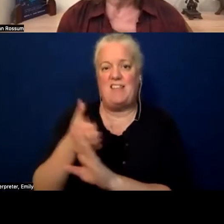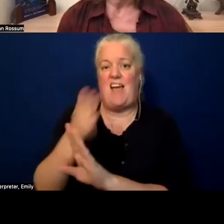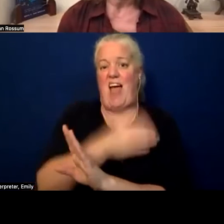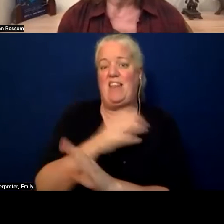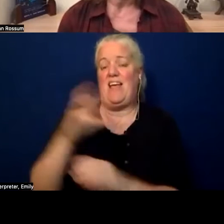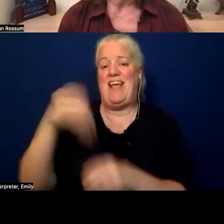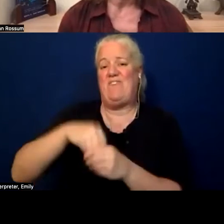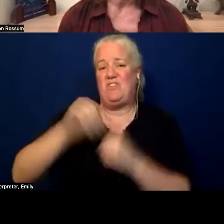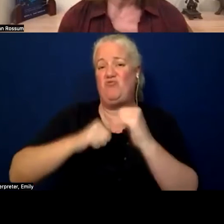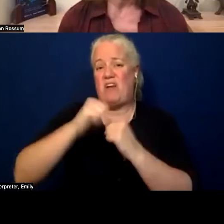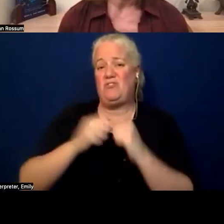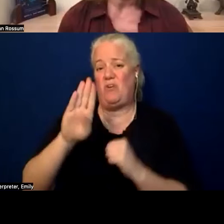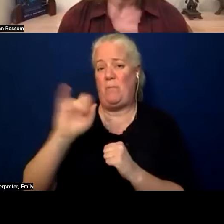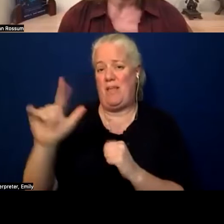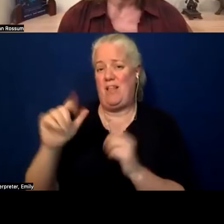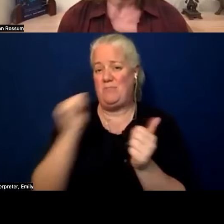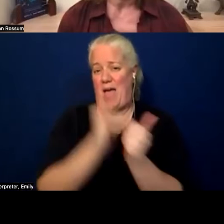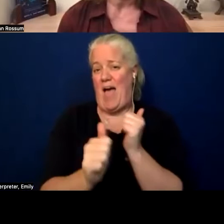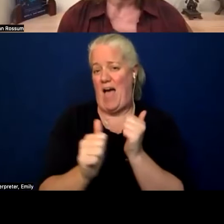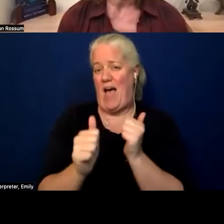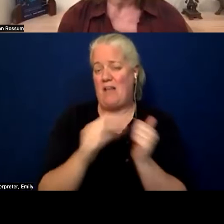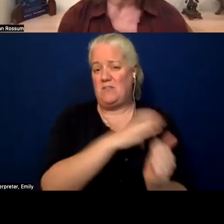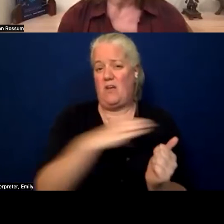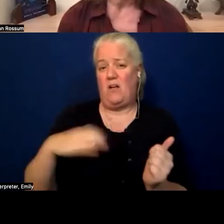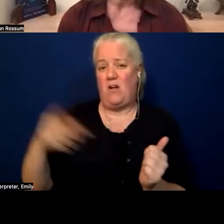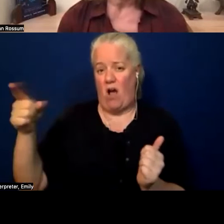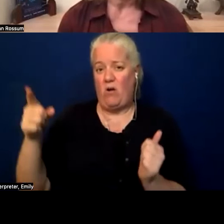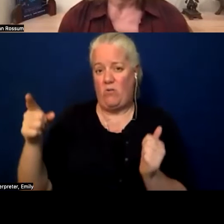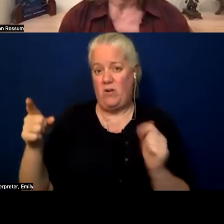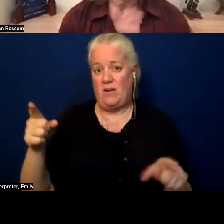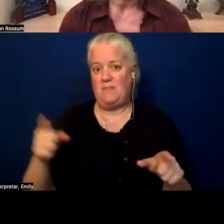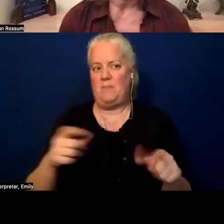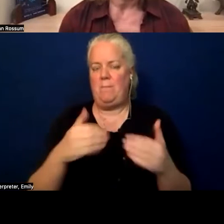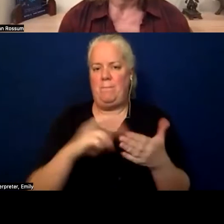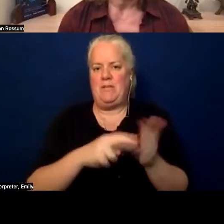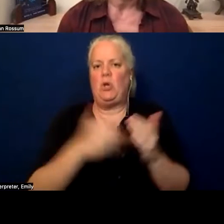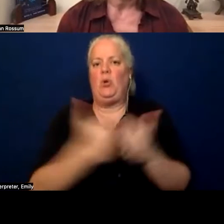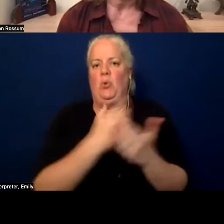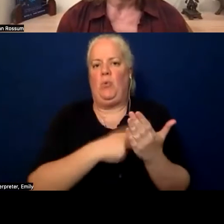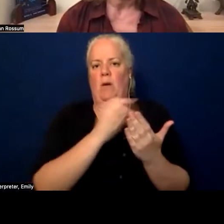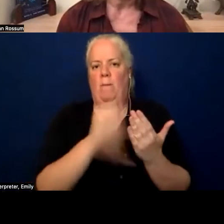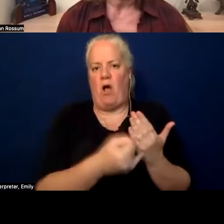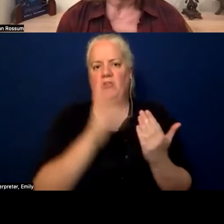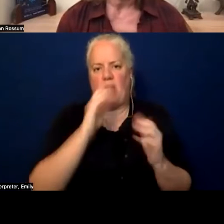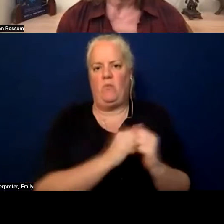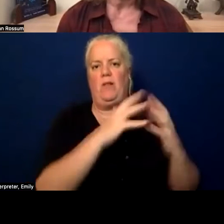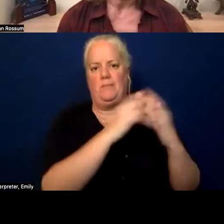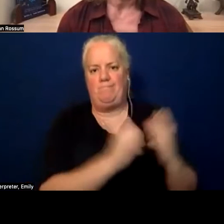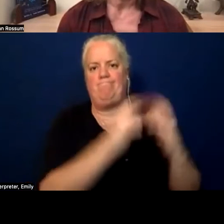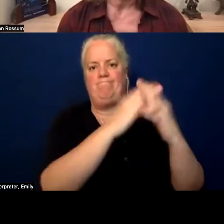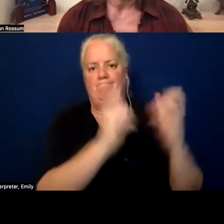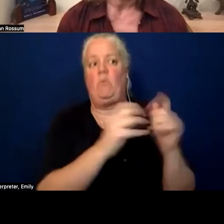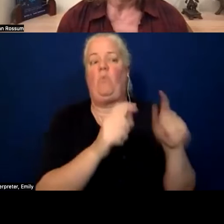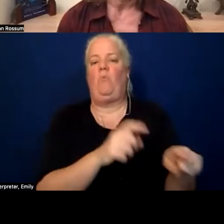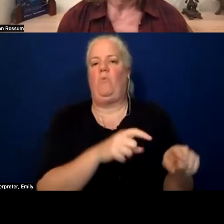infrastructure framework that also was passed. So this will be put to the test. We do have some more stringency